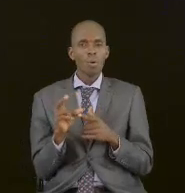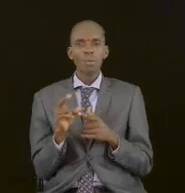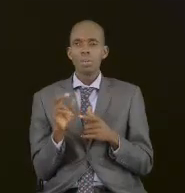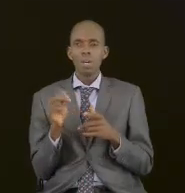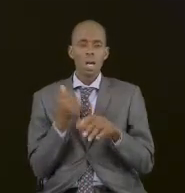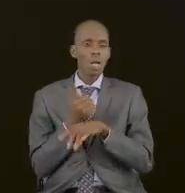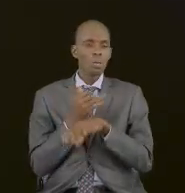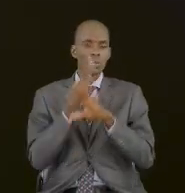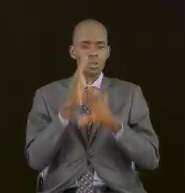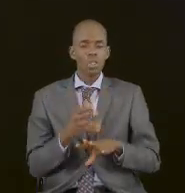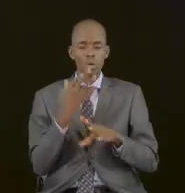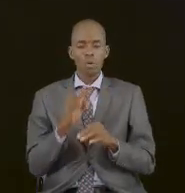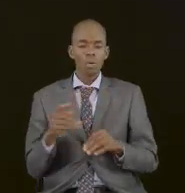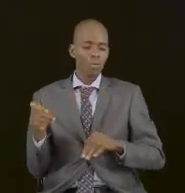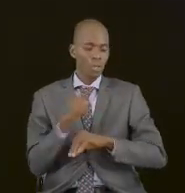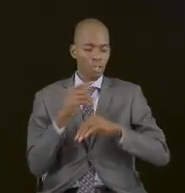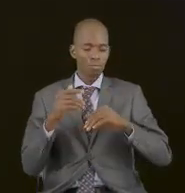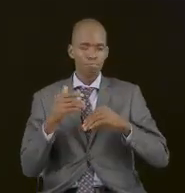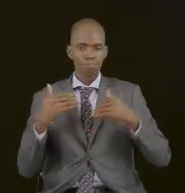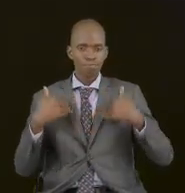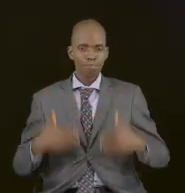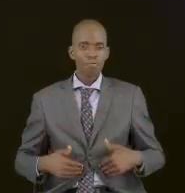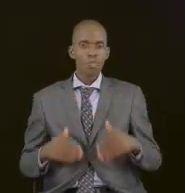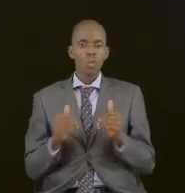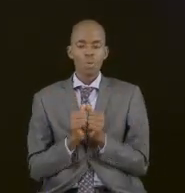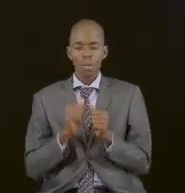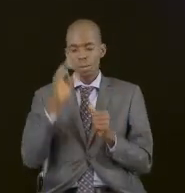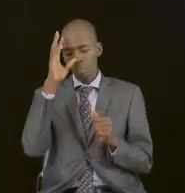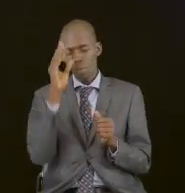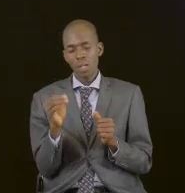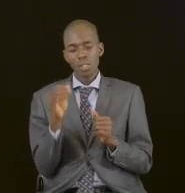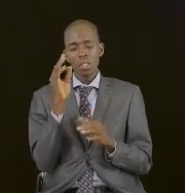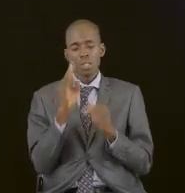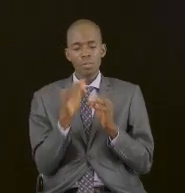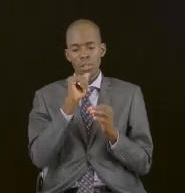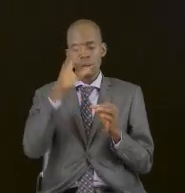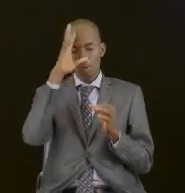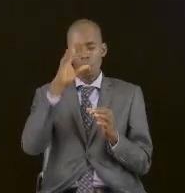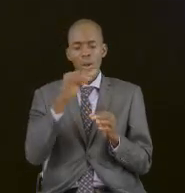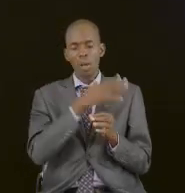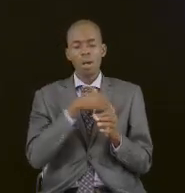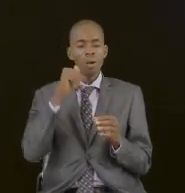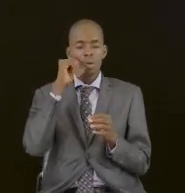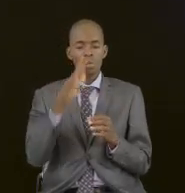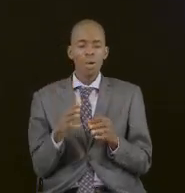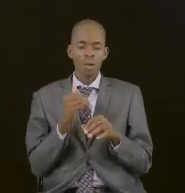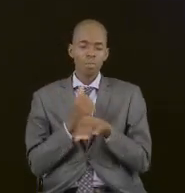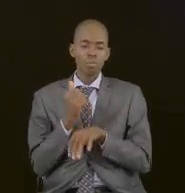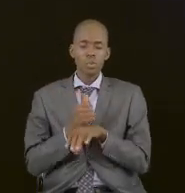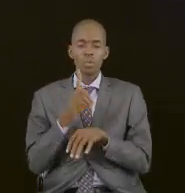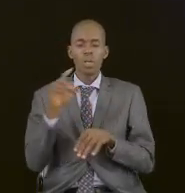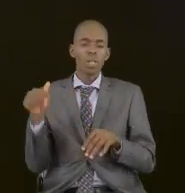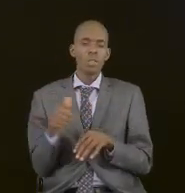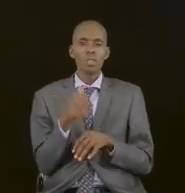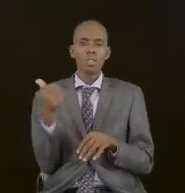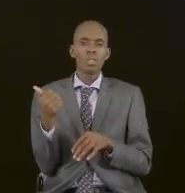of themselves with mankind. A man and a man abusing themselves,